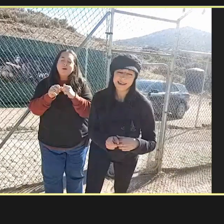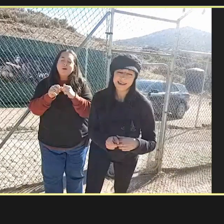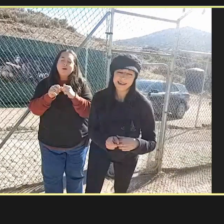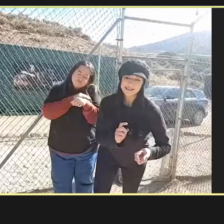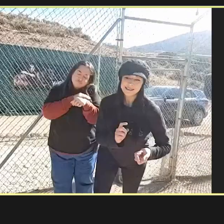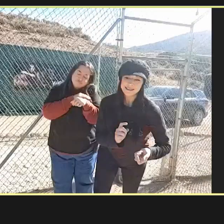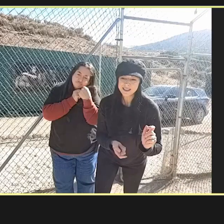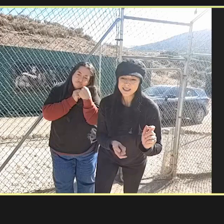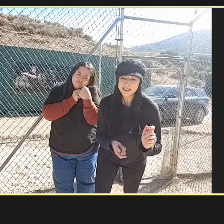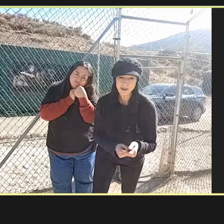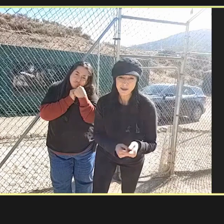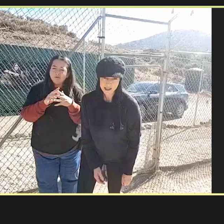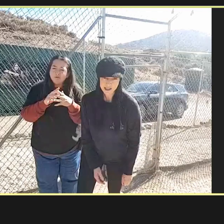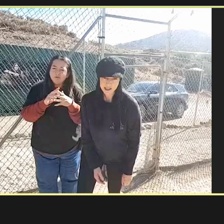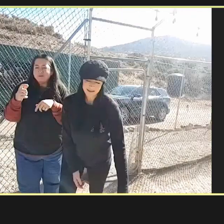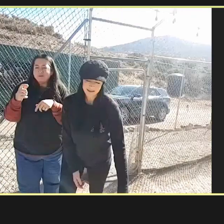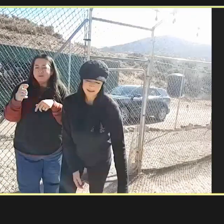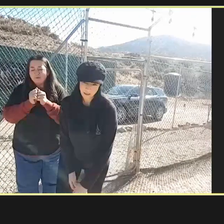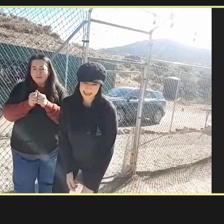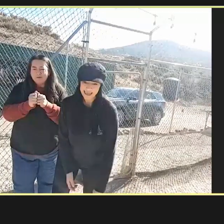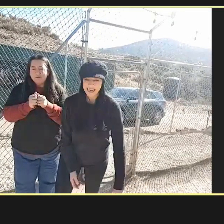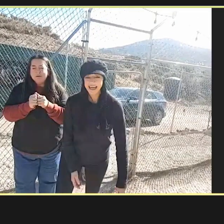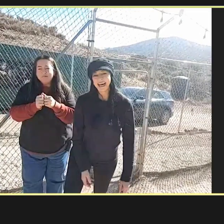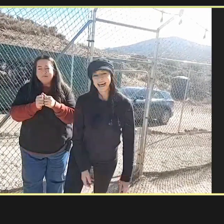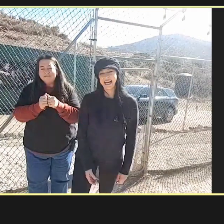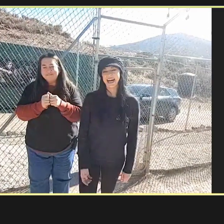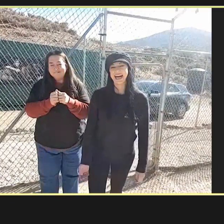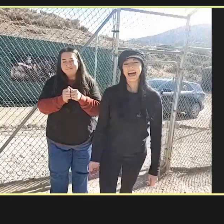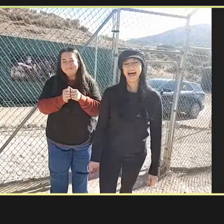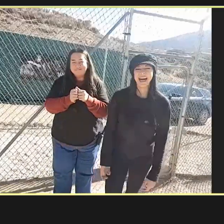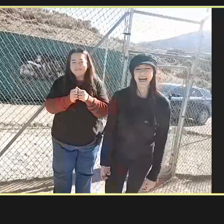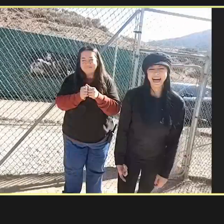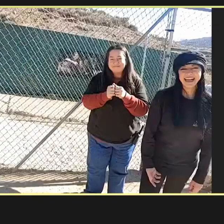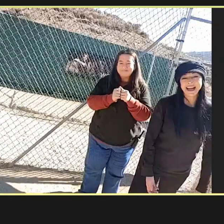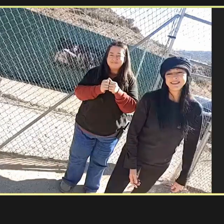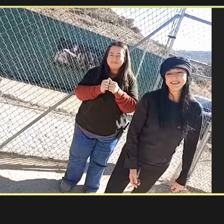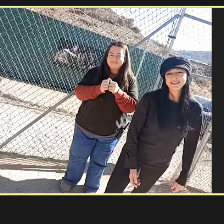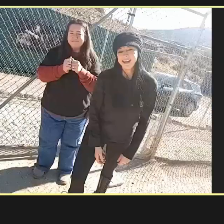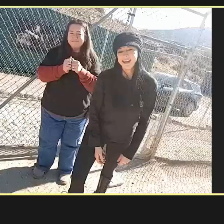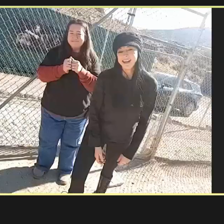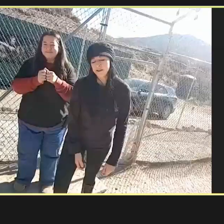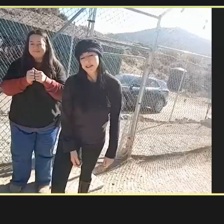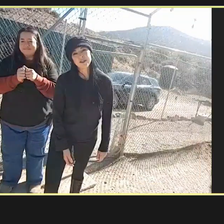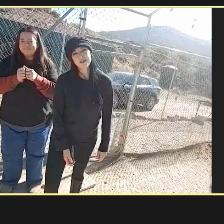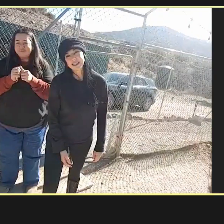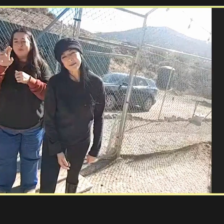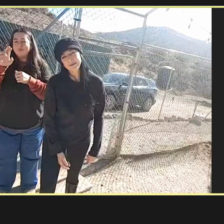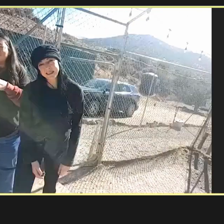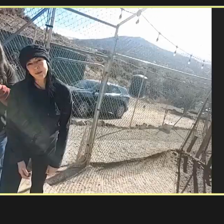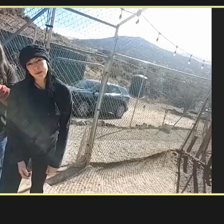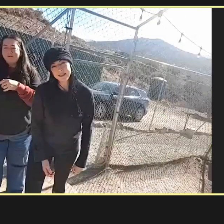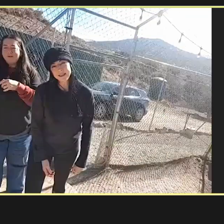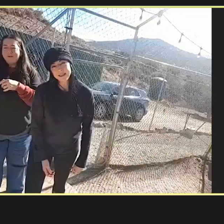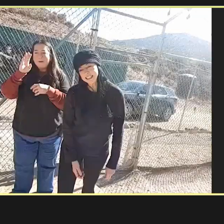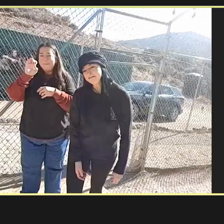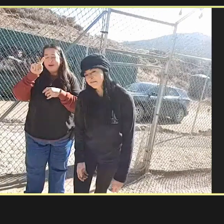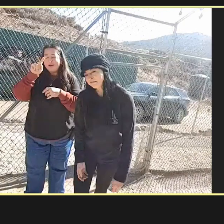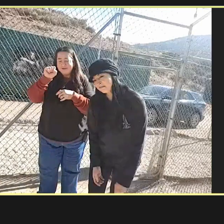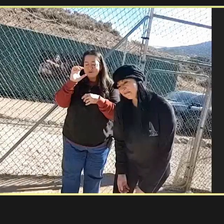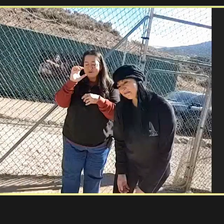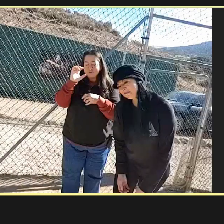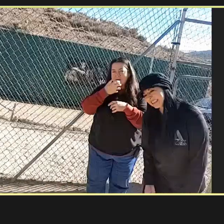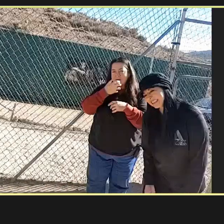we can snuggle and spend time together that way. And there, Riggs is trying to take